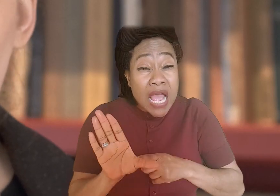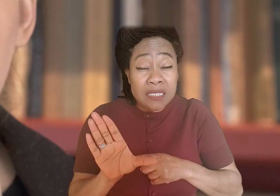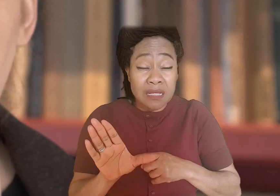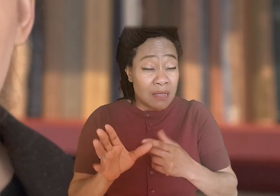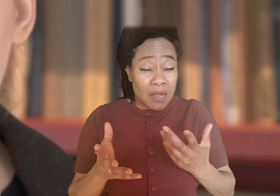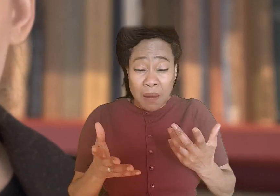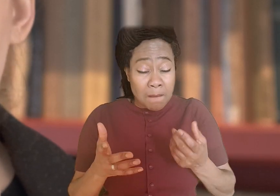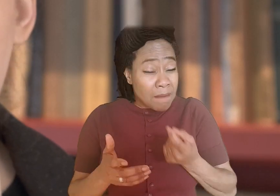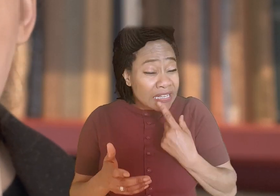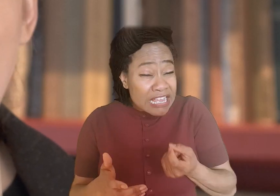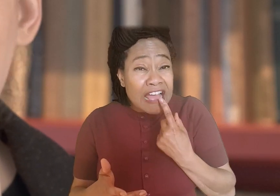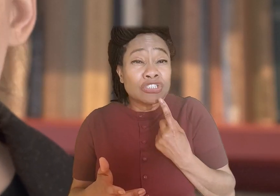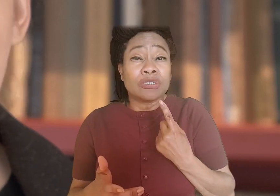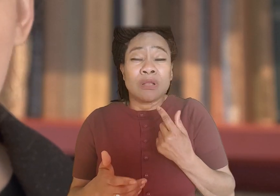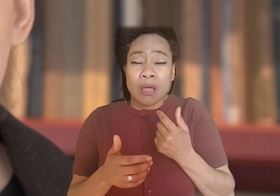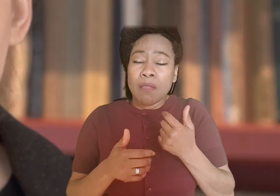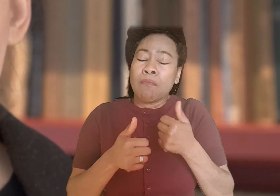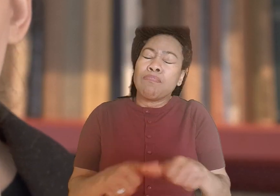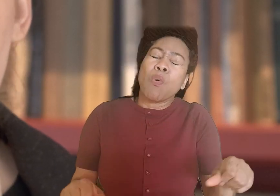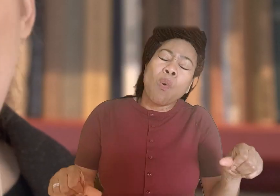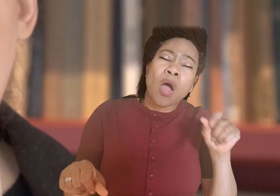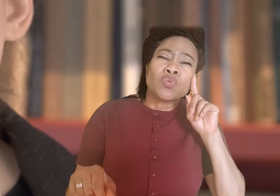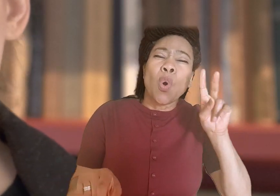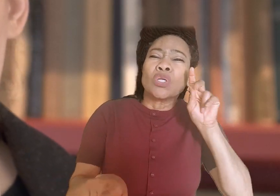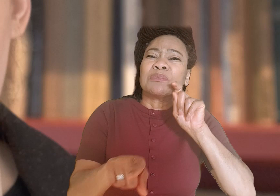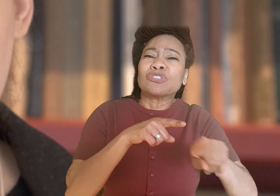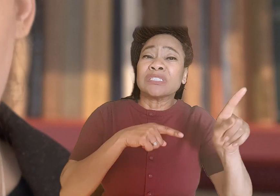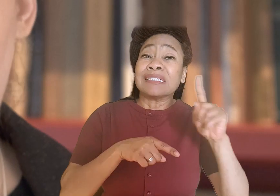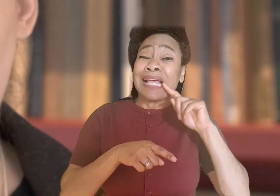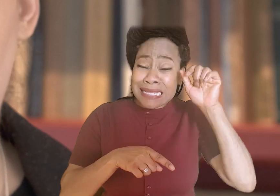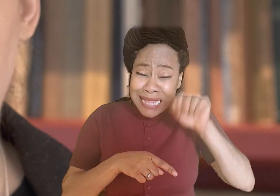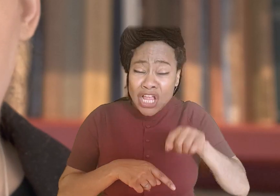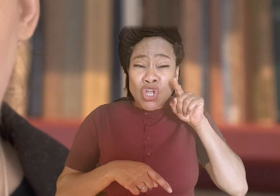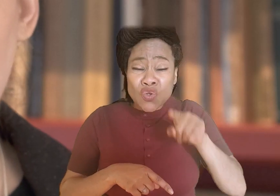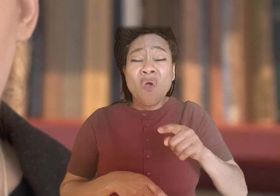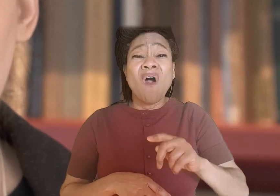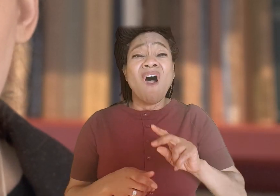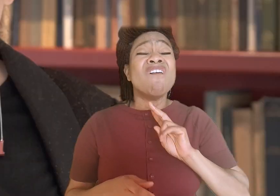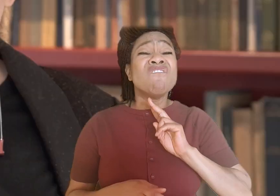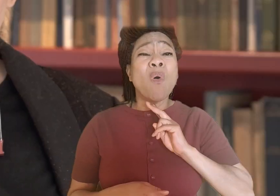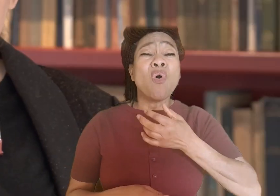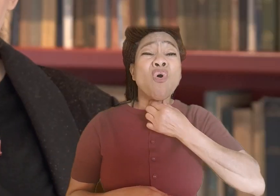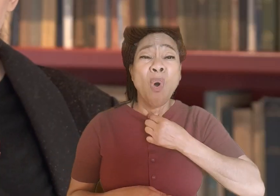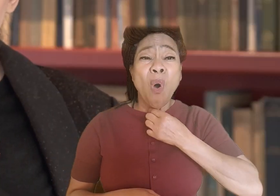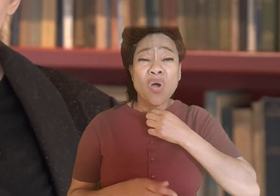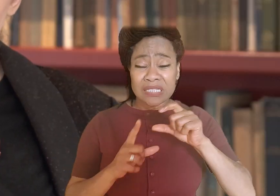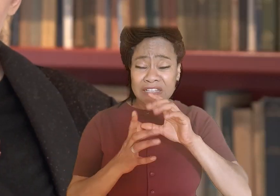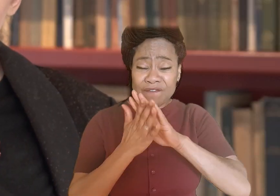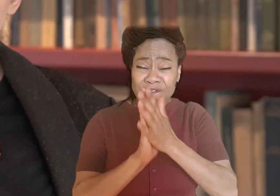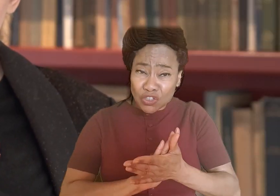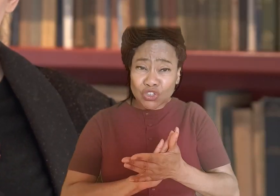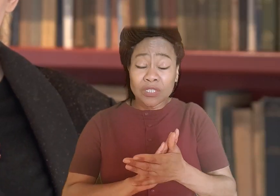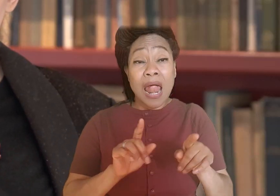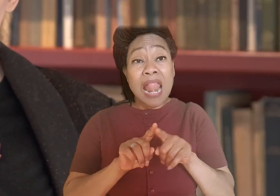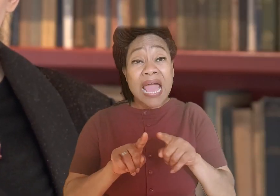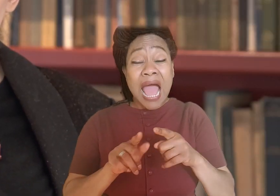appointments before a specialist confirmed, yes, you're a classic case of vocal cord dysfunction, which is basically like having